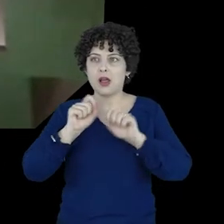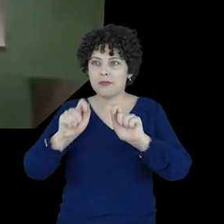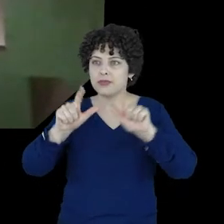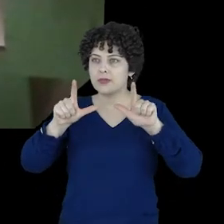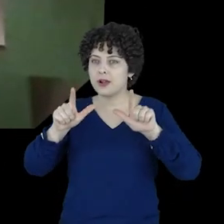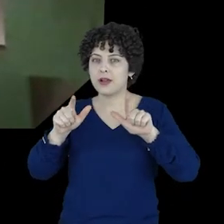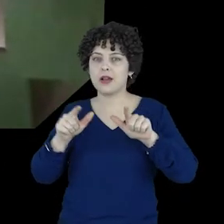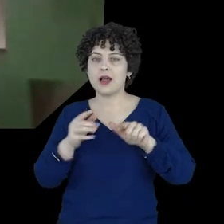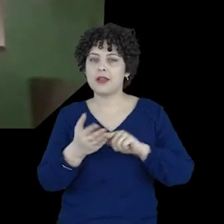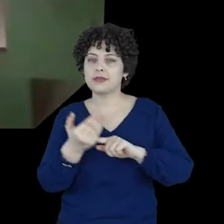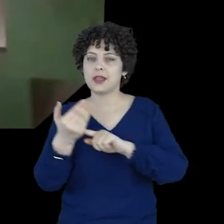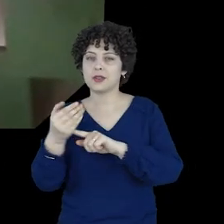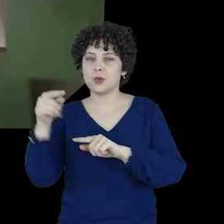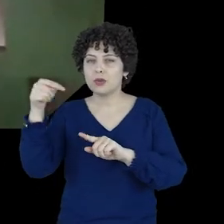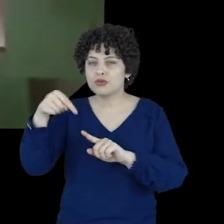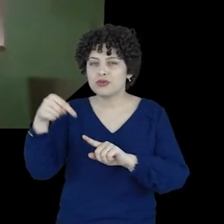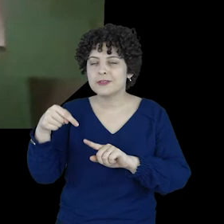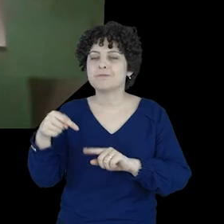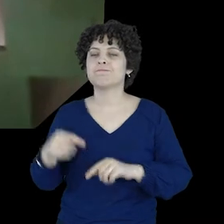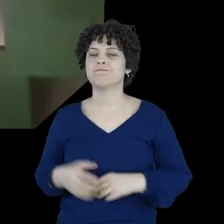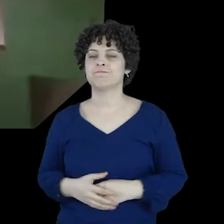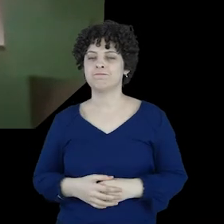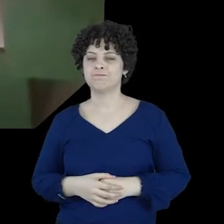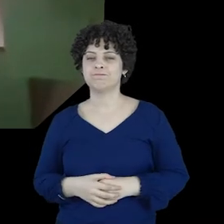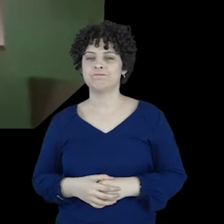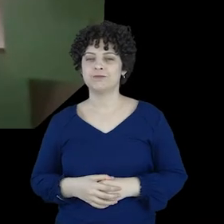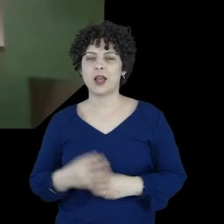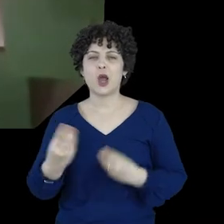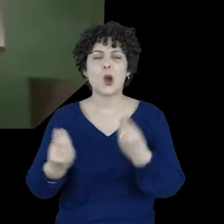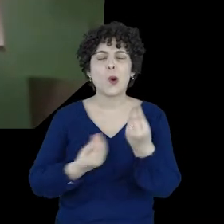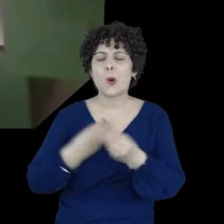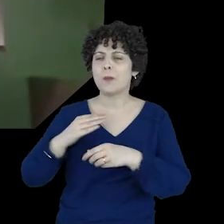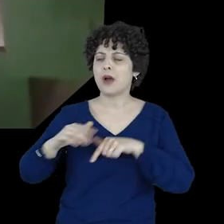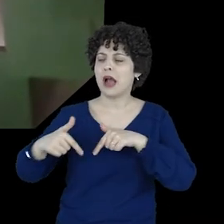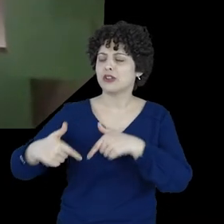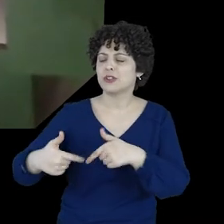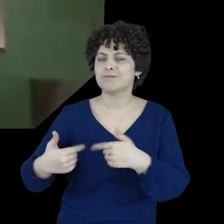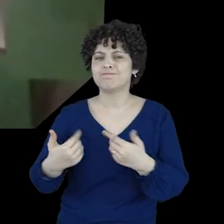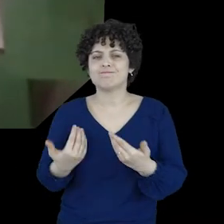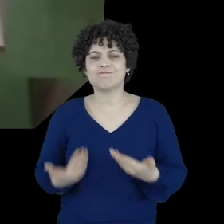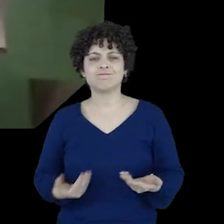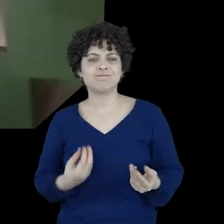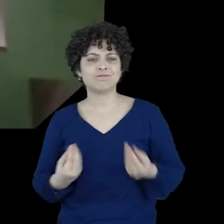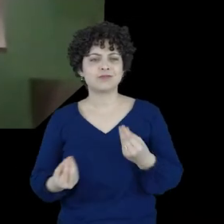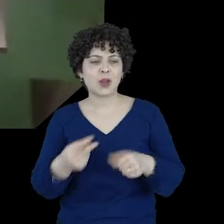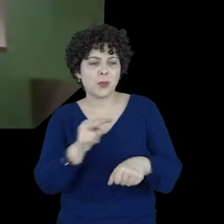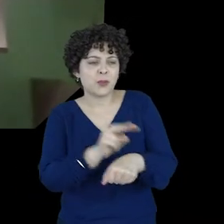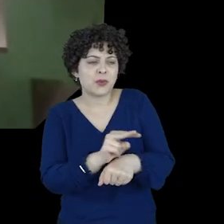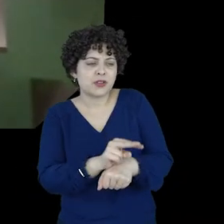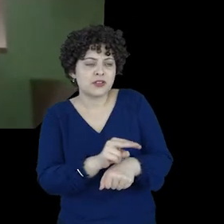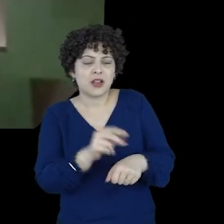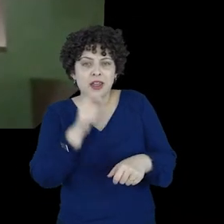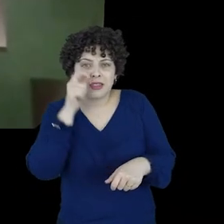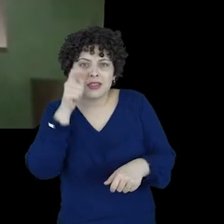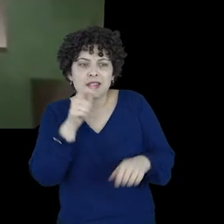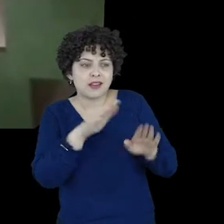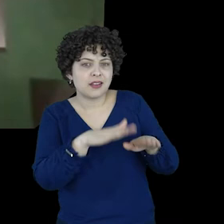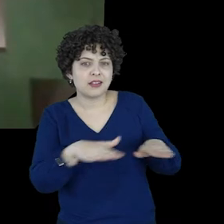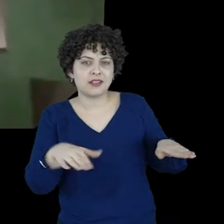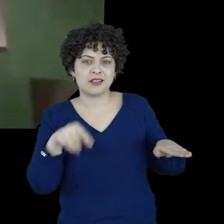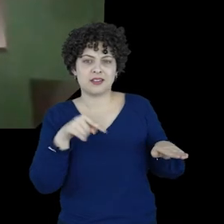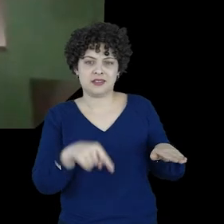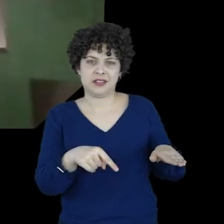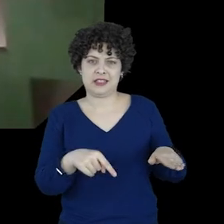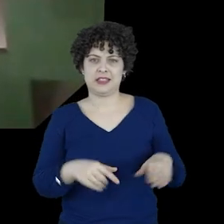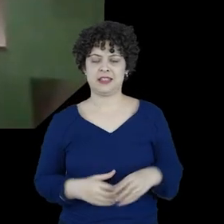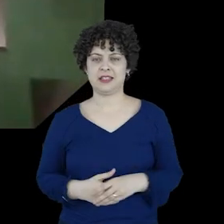the content to them, and technology in itself. How do we then make it so that we are safeguarding